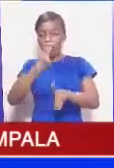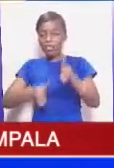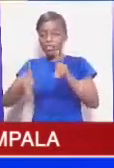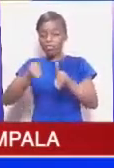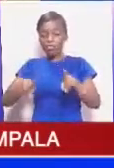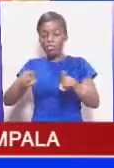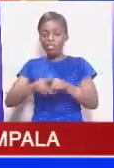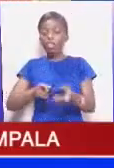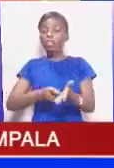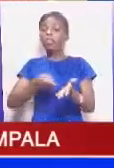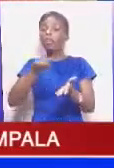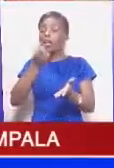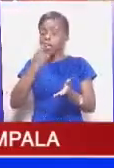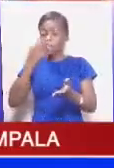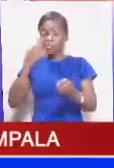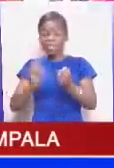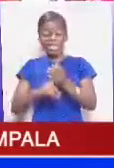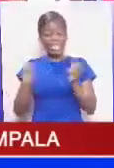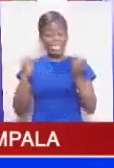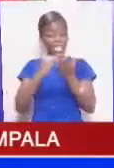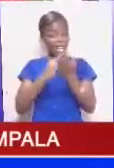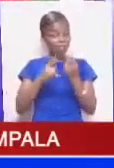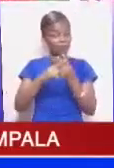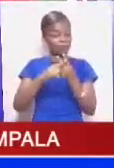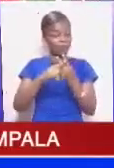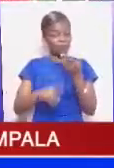okunywa eddagala bwe bazuula nga balwadde.